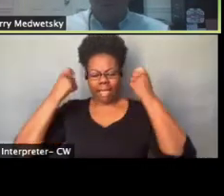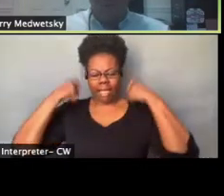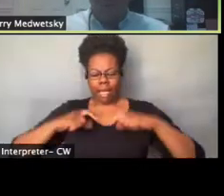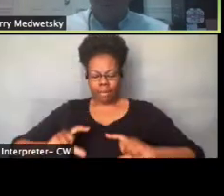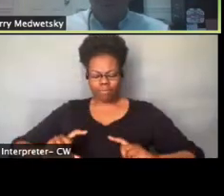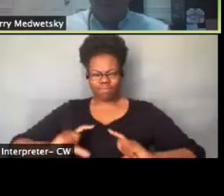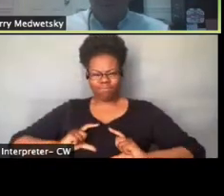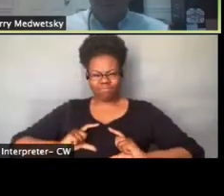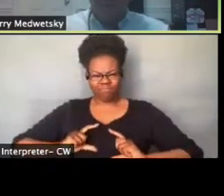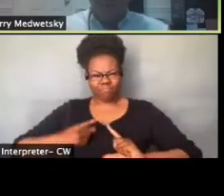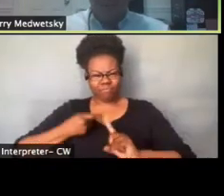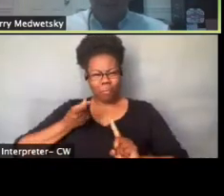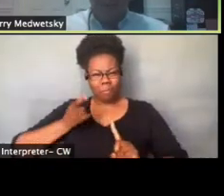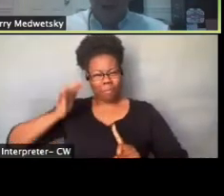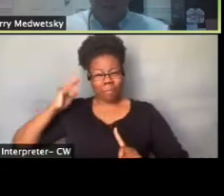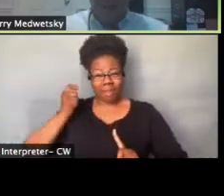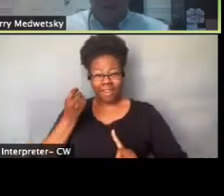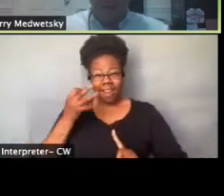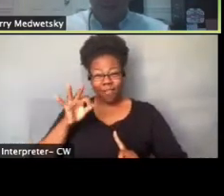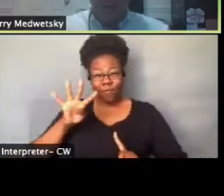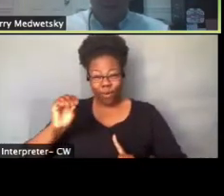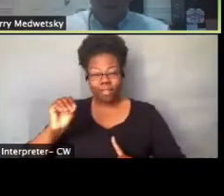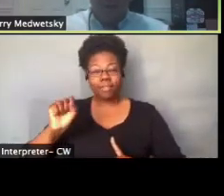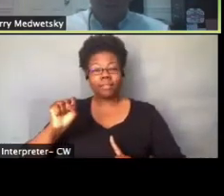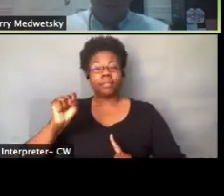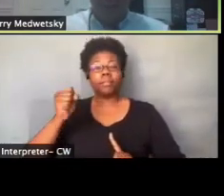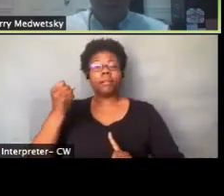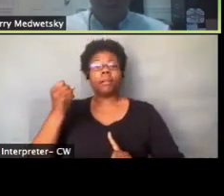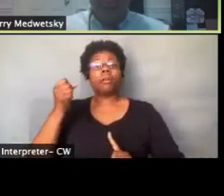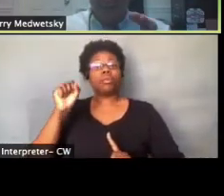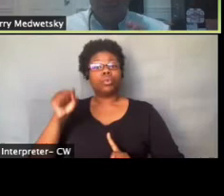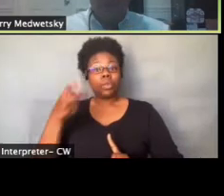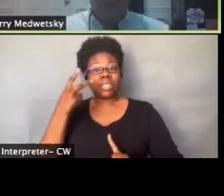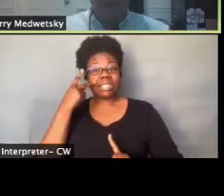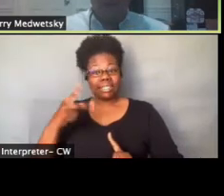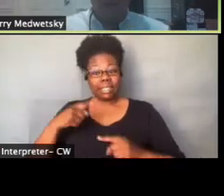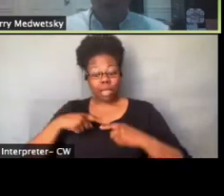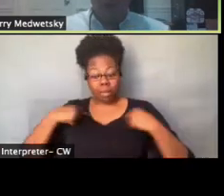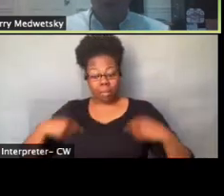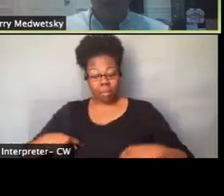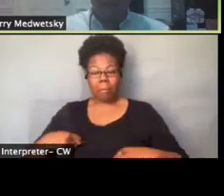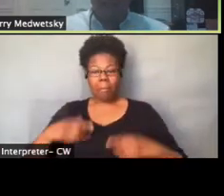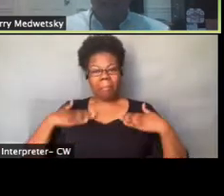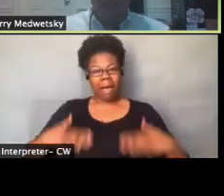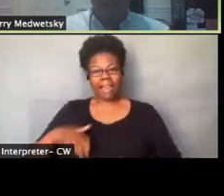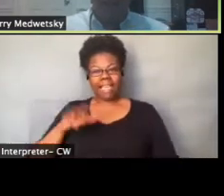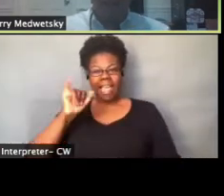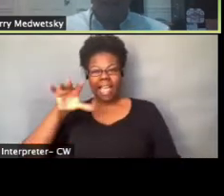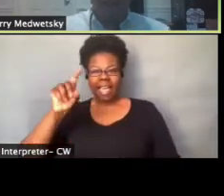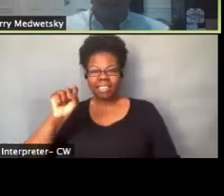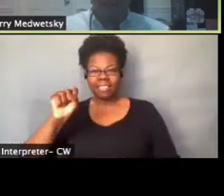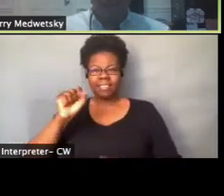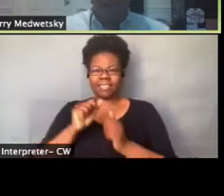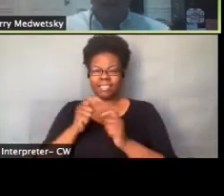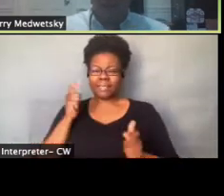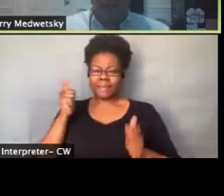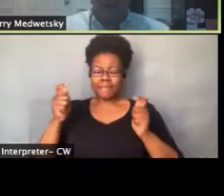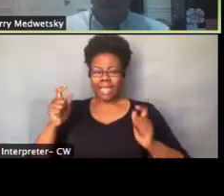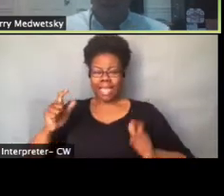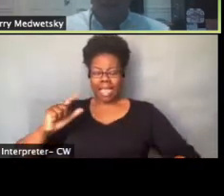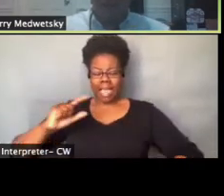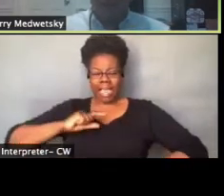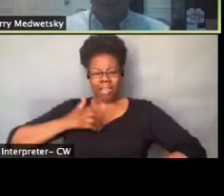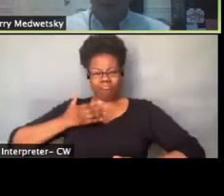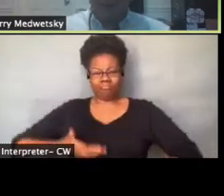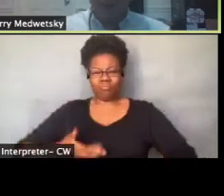1940s. And you can see the body packs. These are not just body aids. These were like large devices that weighed close to a pound or